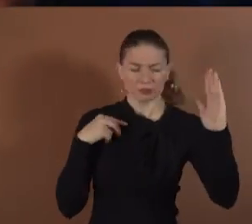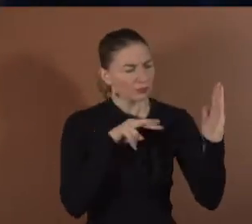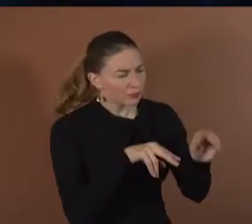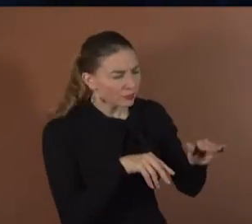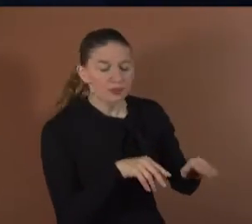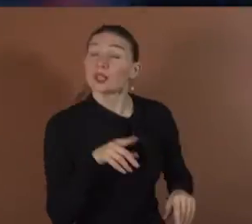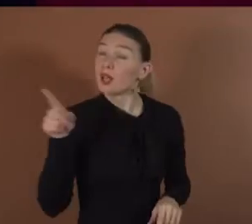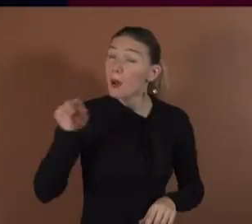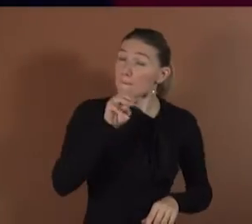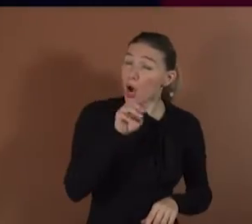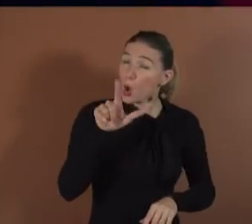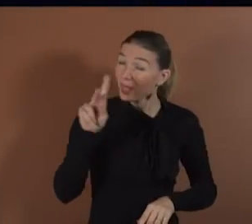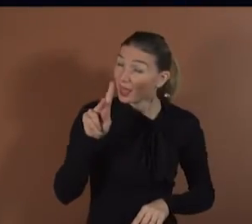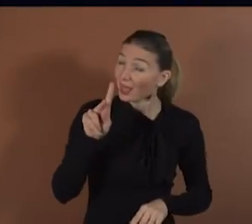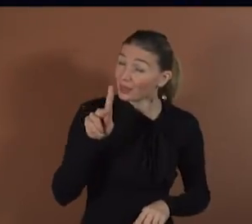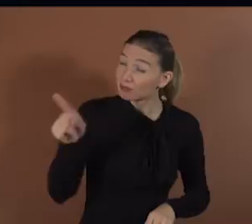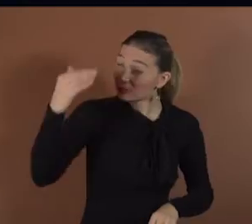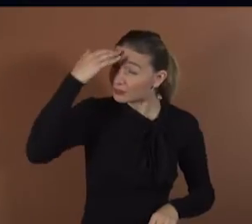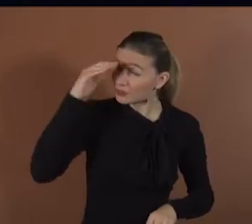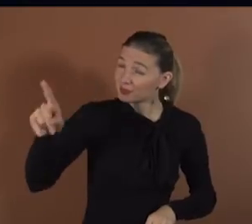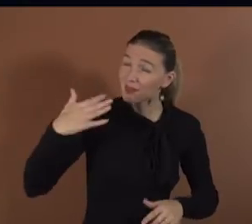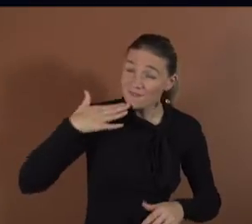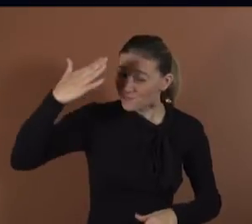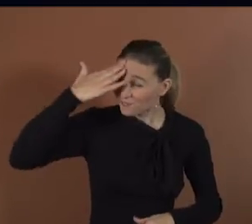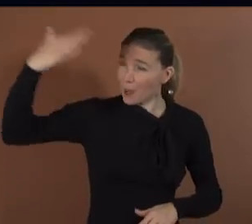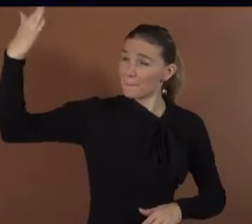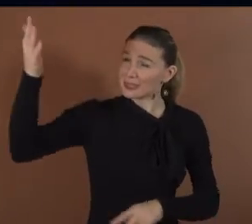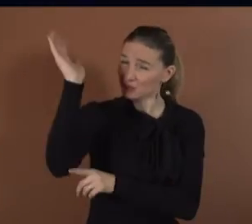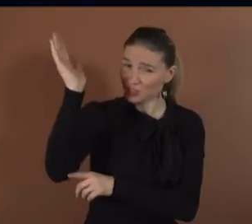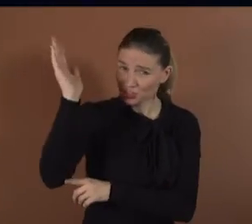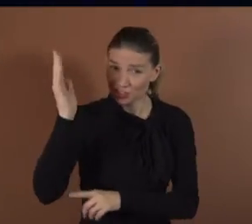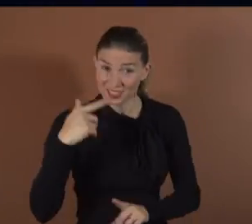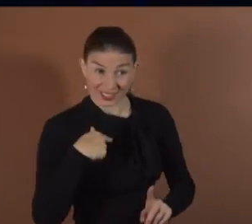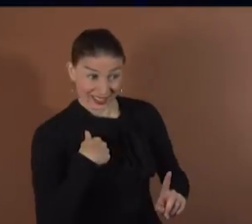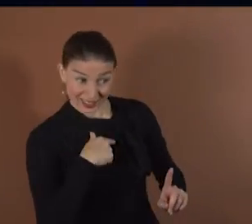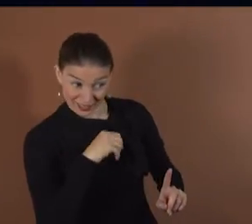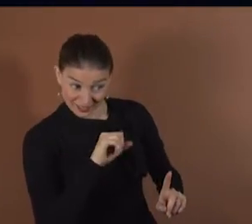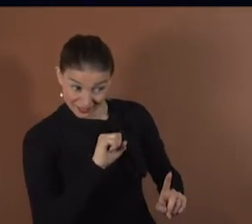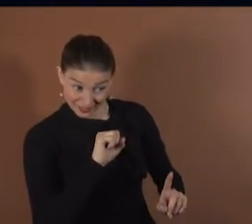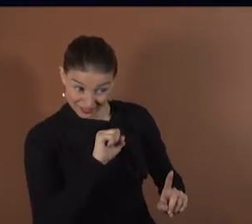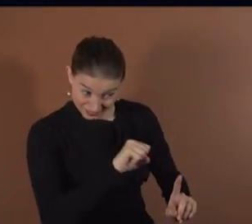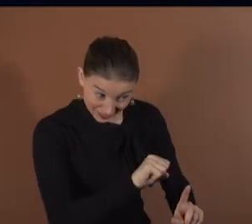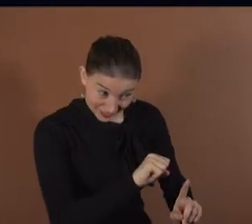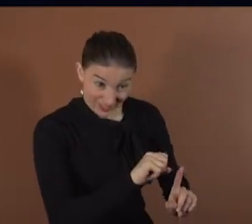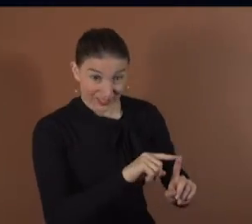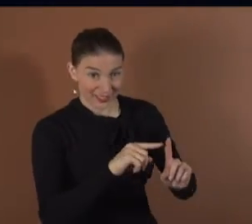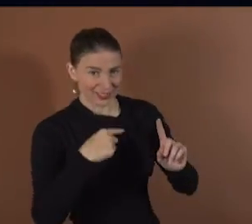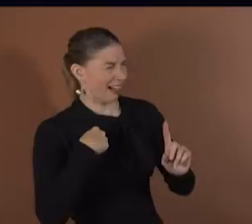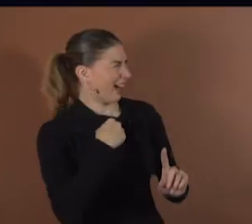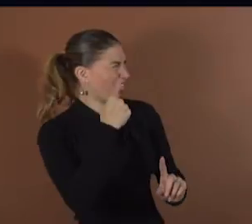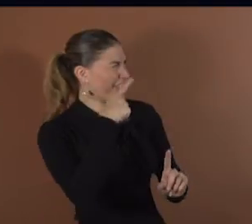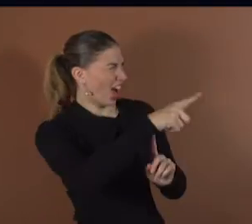do you know what his most famous speech was called? And I said, I have a dream, because I thought it was a trick